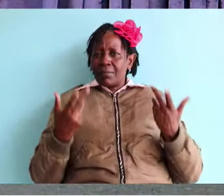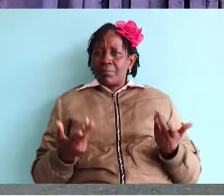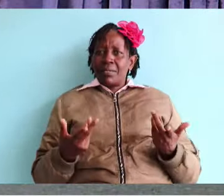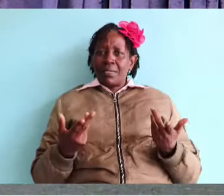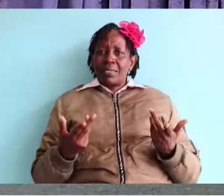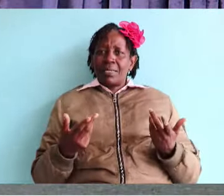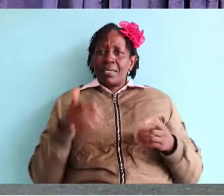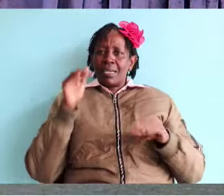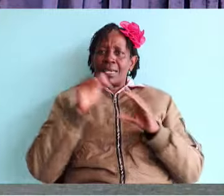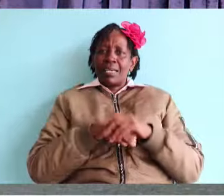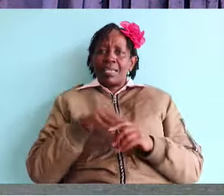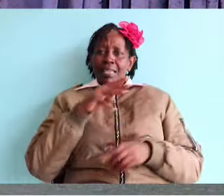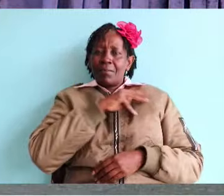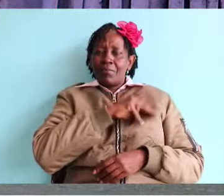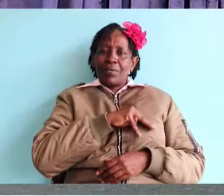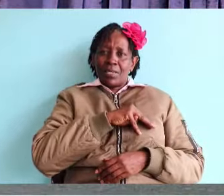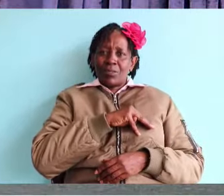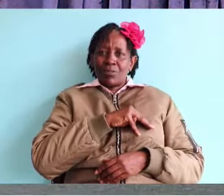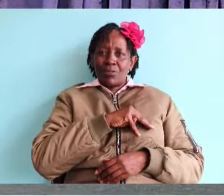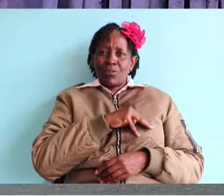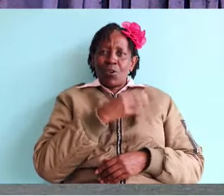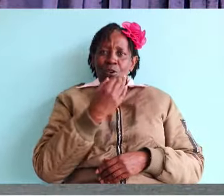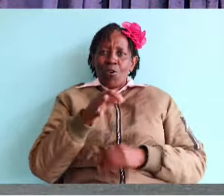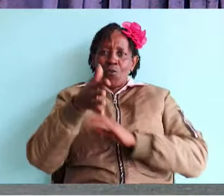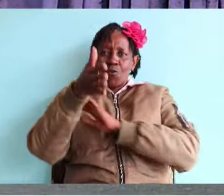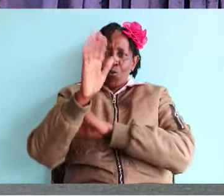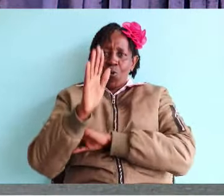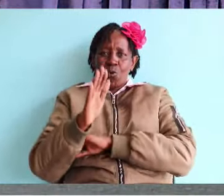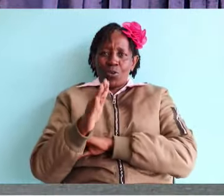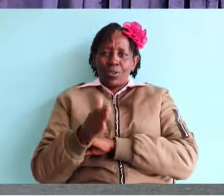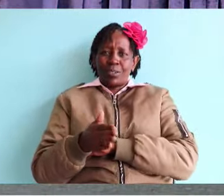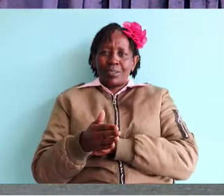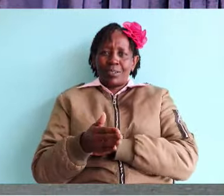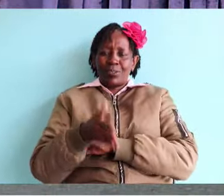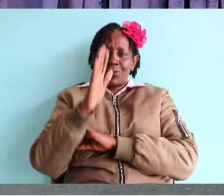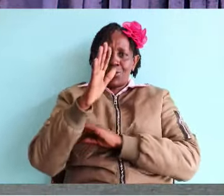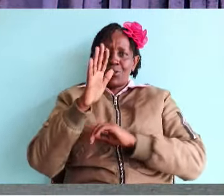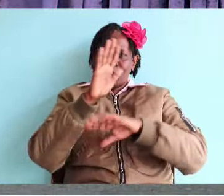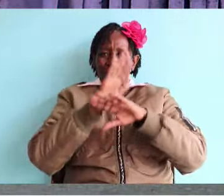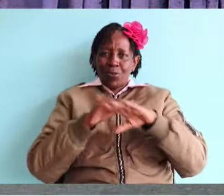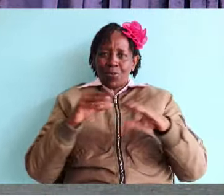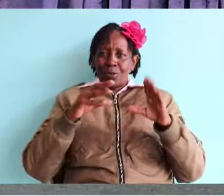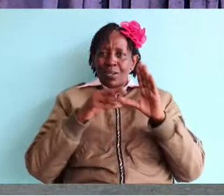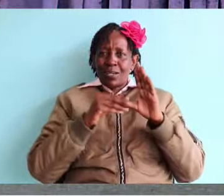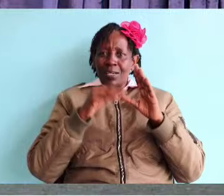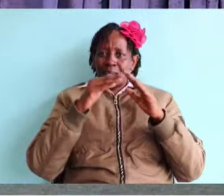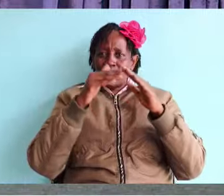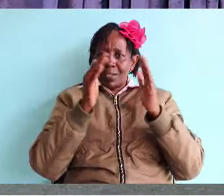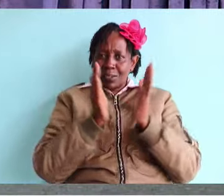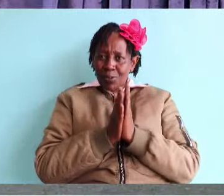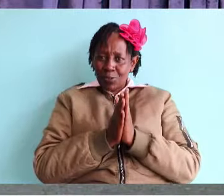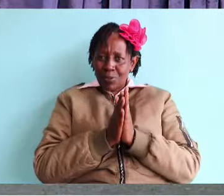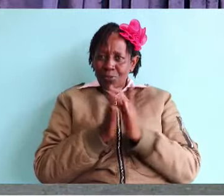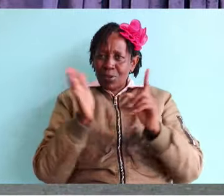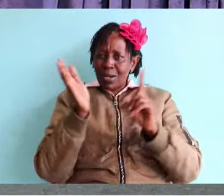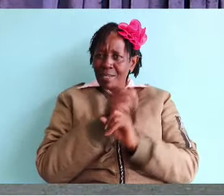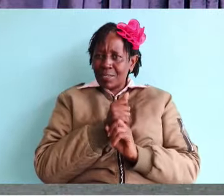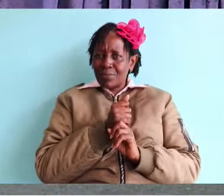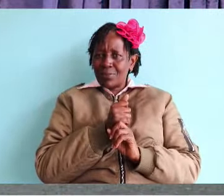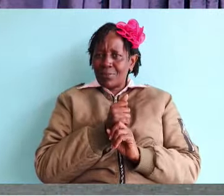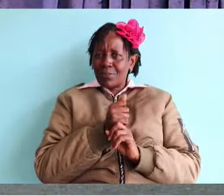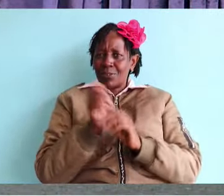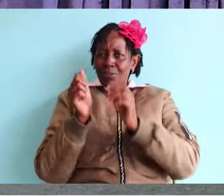mission. This is the mission of God that God had called Gideon to accomplish together with the rest of the children of